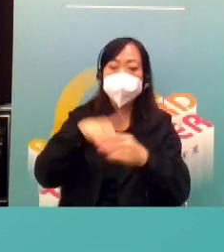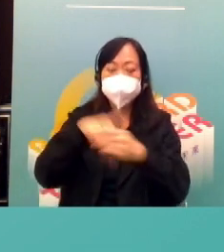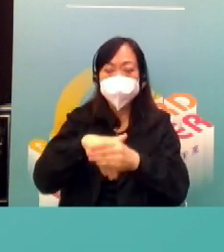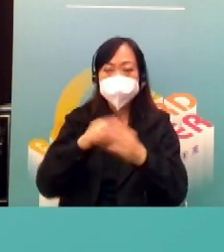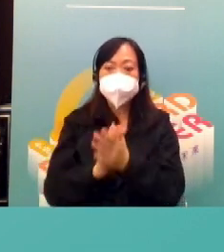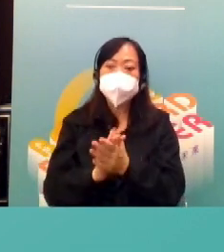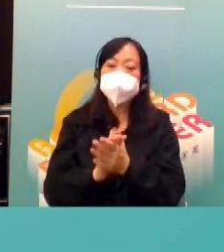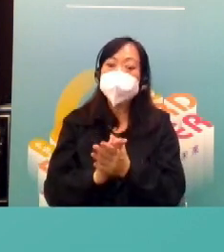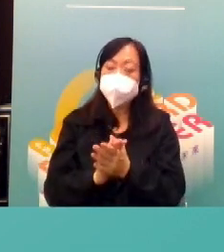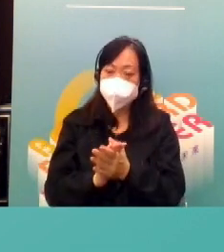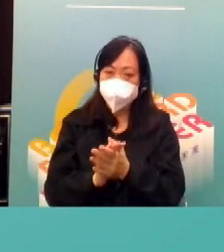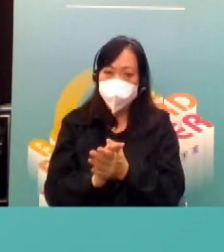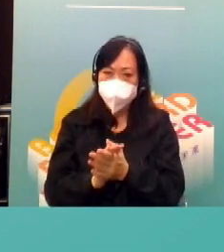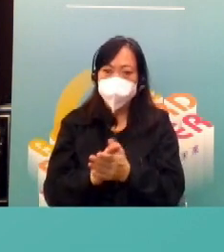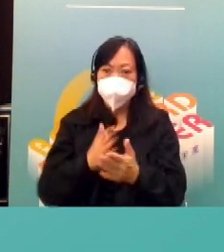takes away some of that risk.